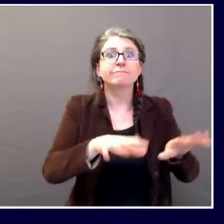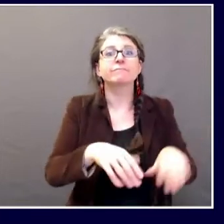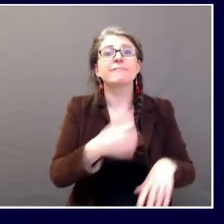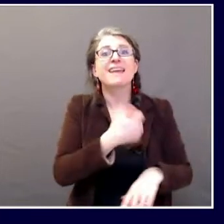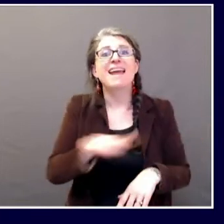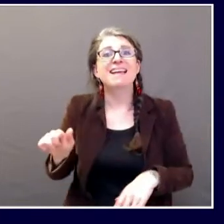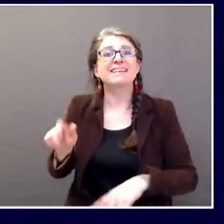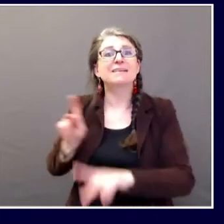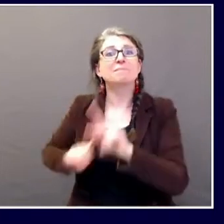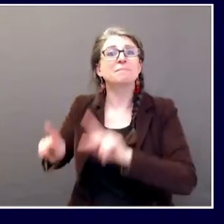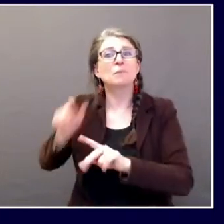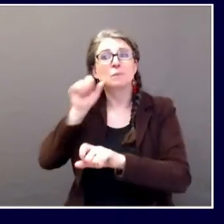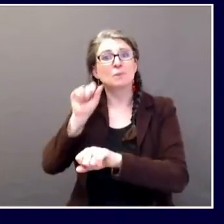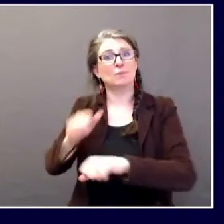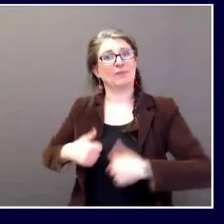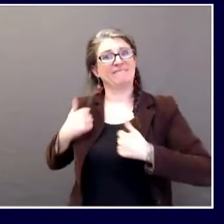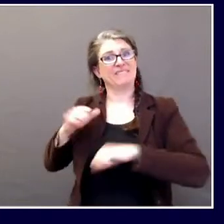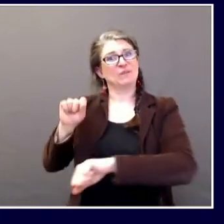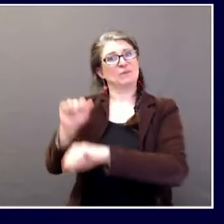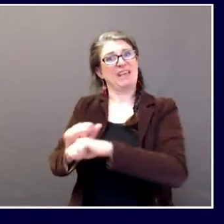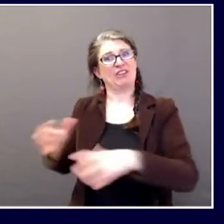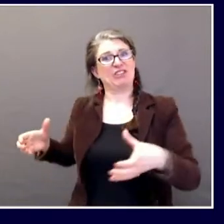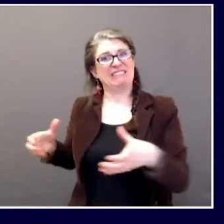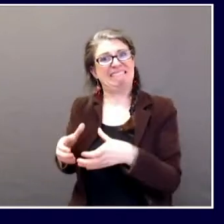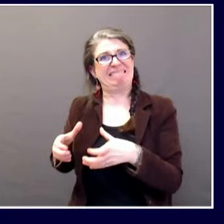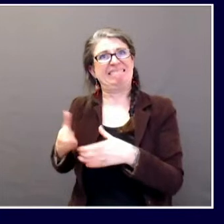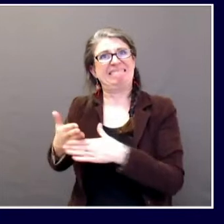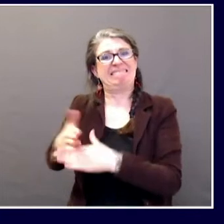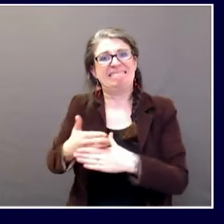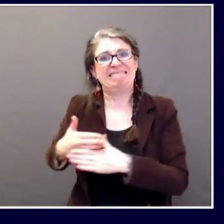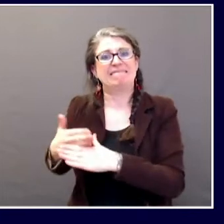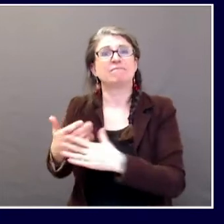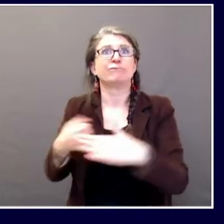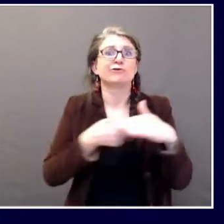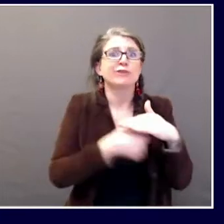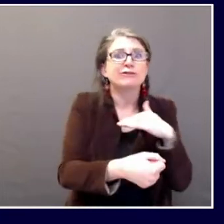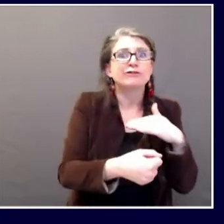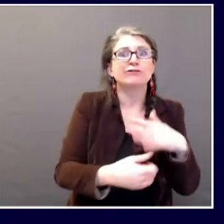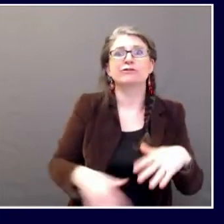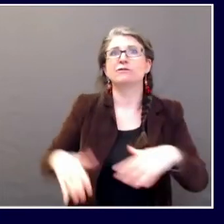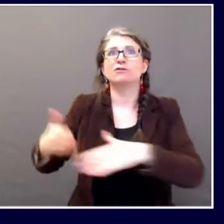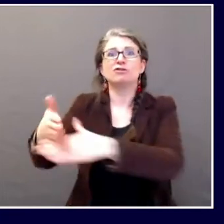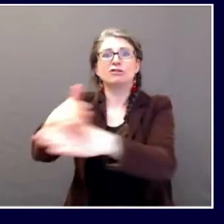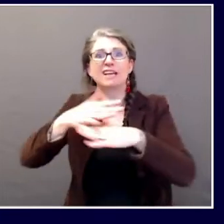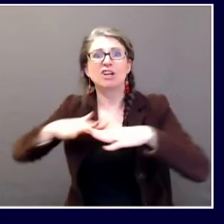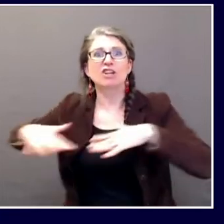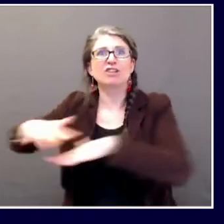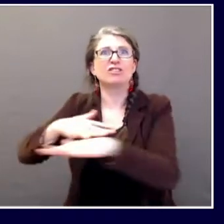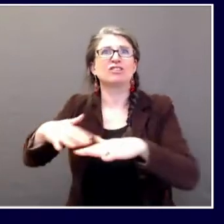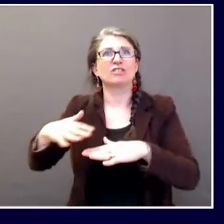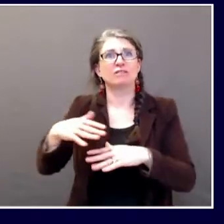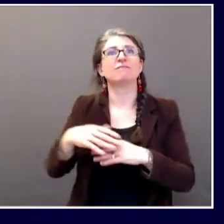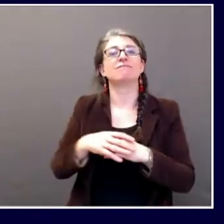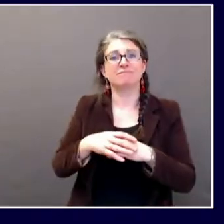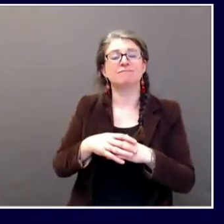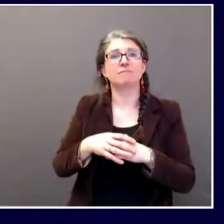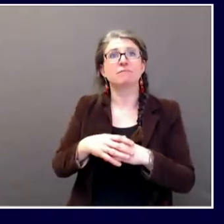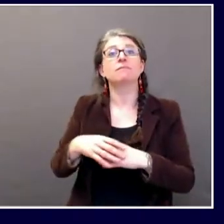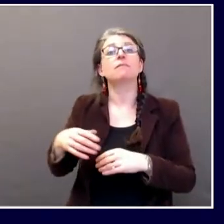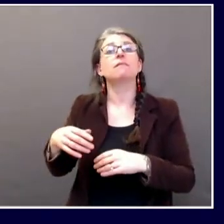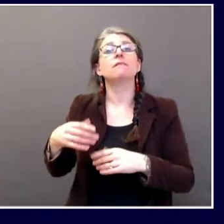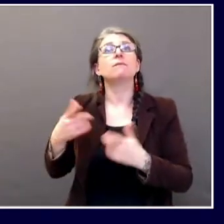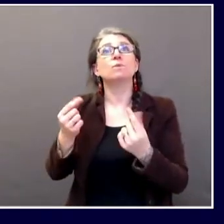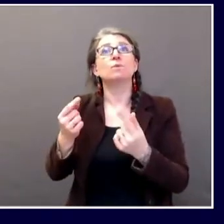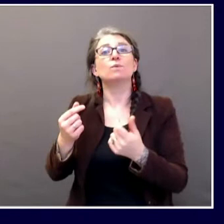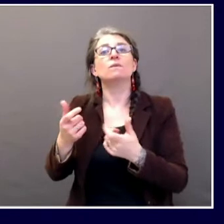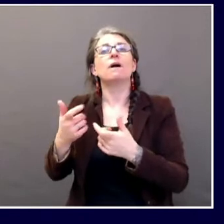homelessness, is to be able to provide safe spaces for both quarantine for folks who have been exposed and isolation